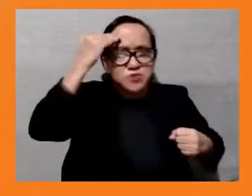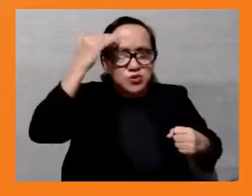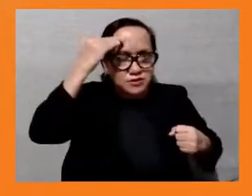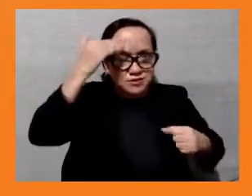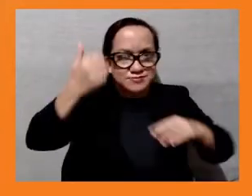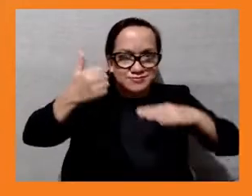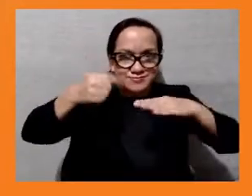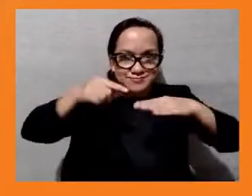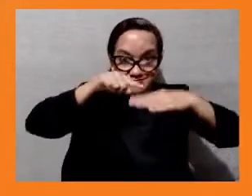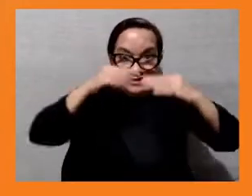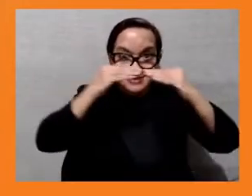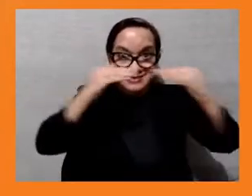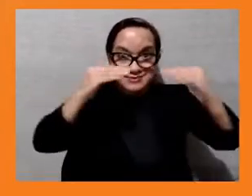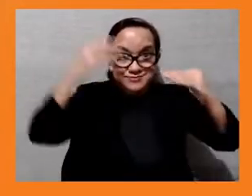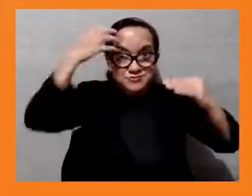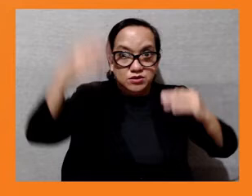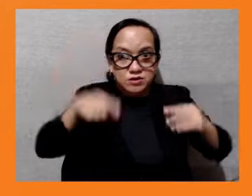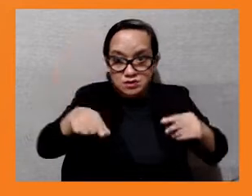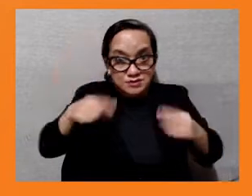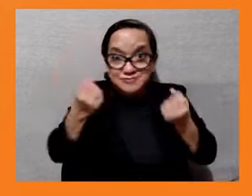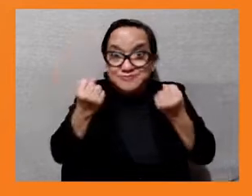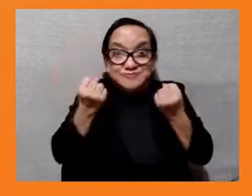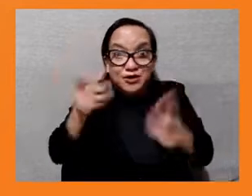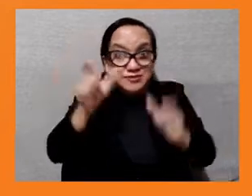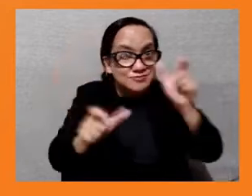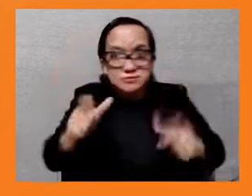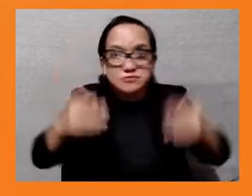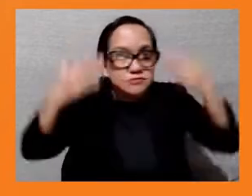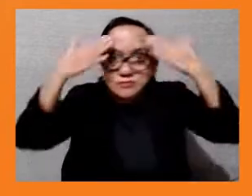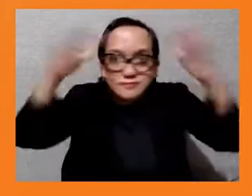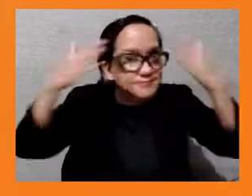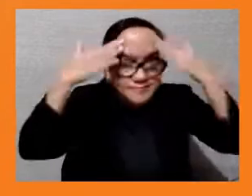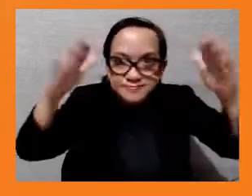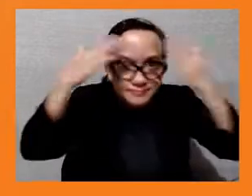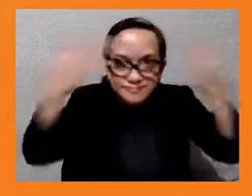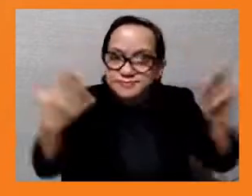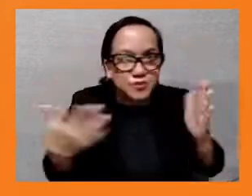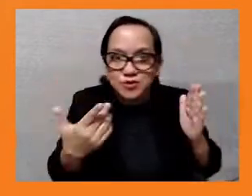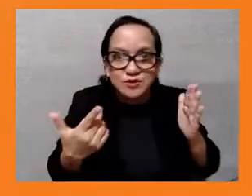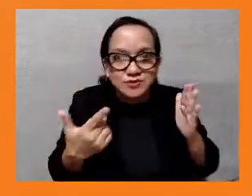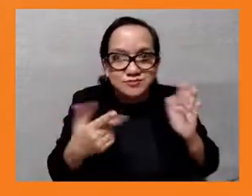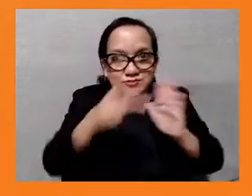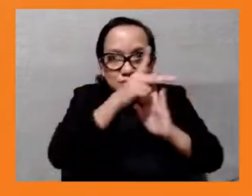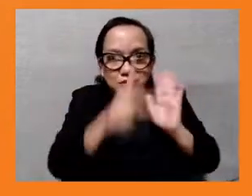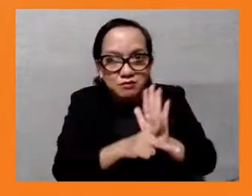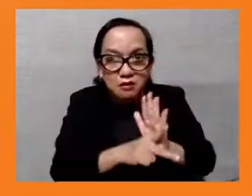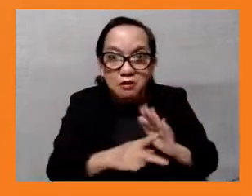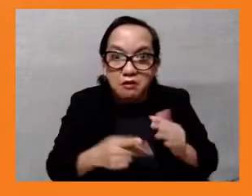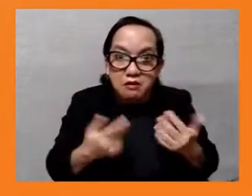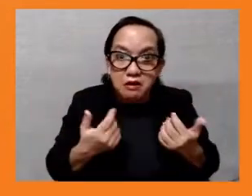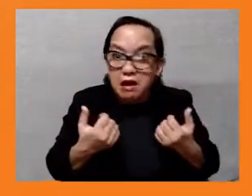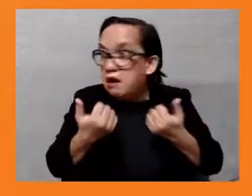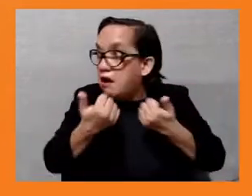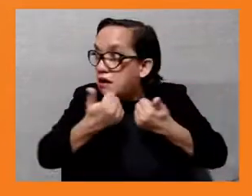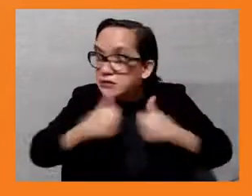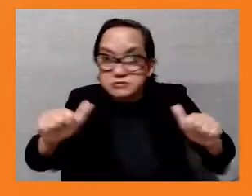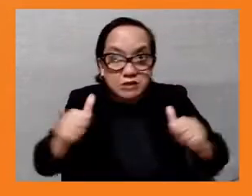land for land compensation and priority only for given for the gas compensation. So in this situation, how the ADB ensure